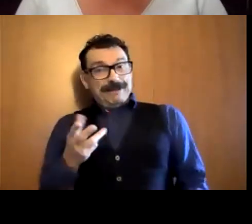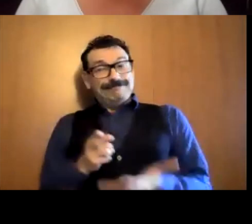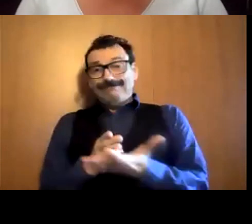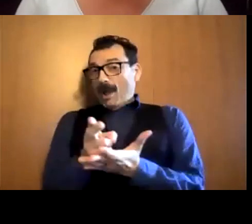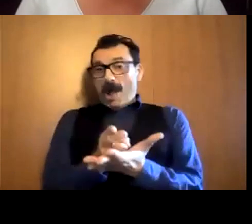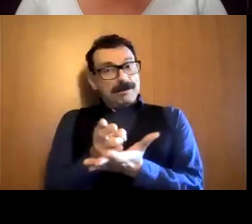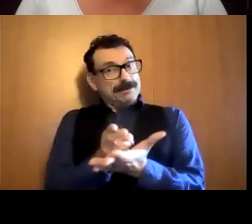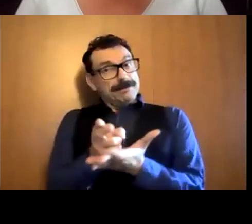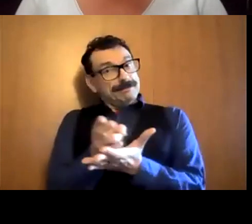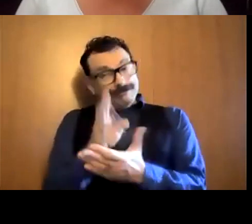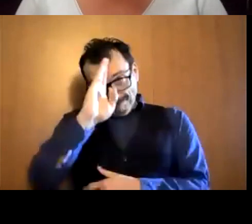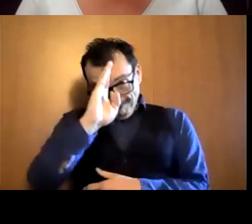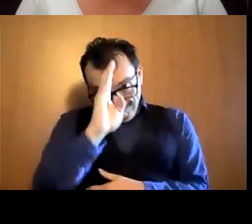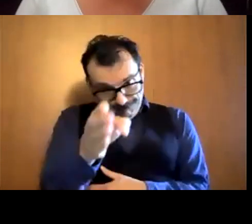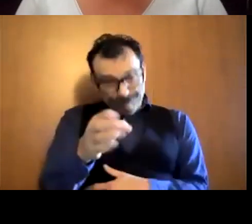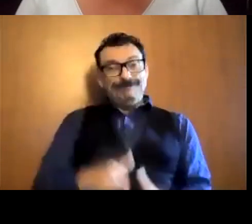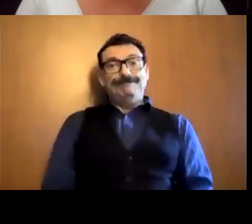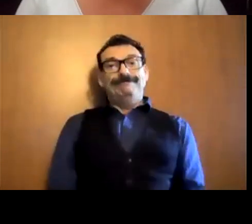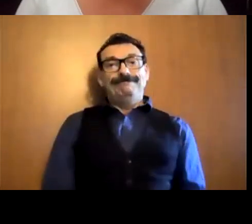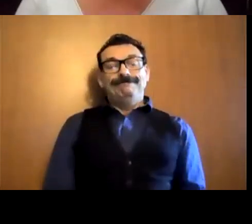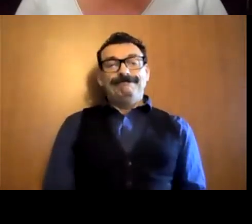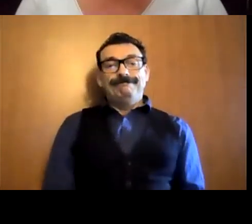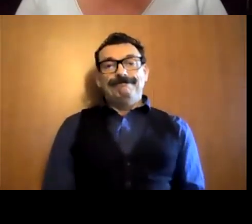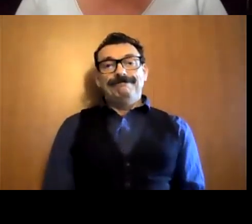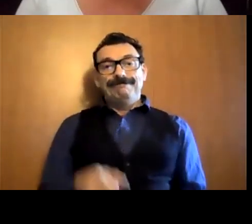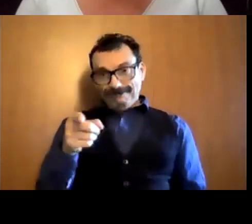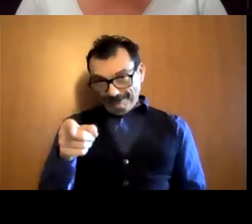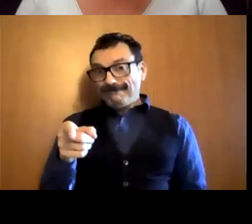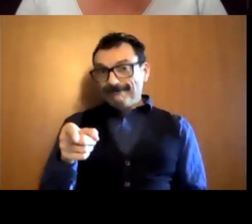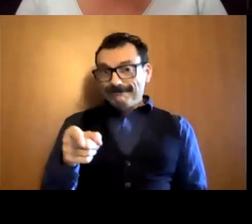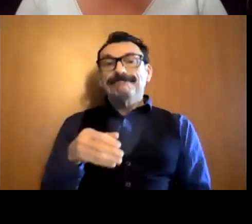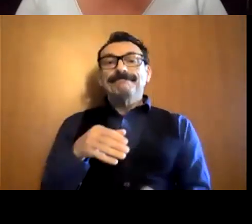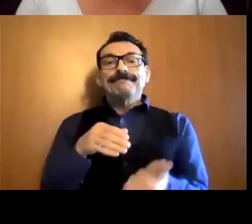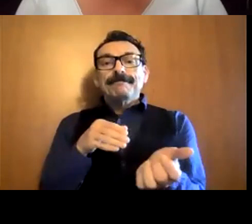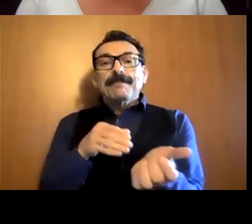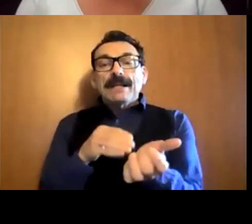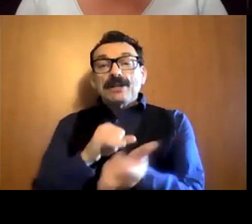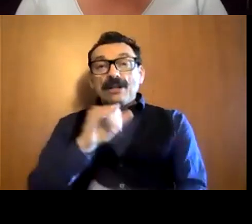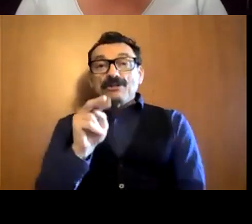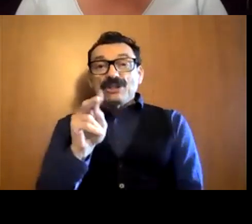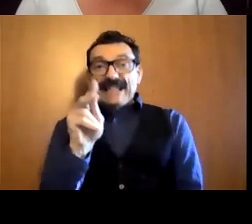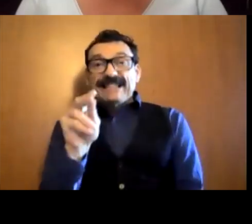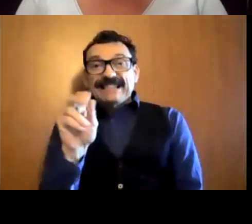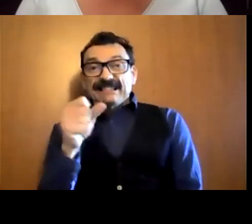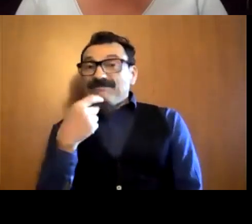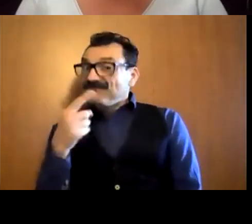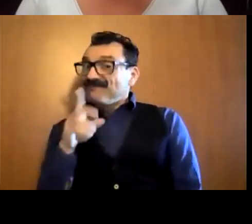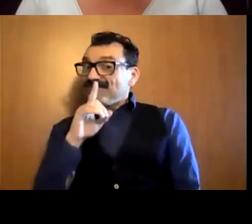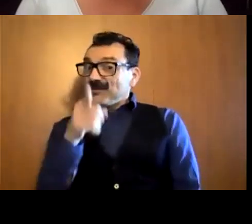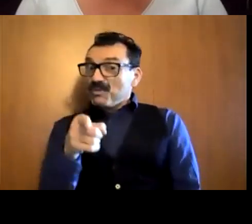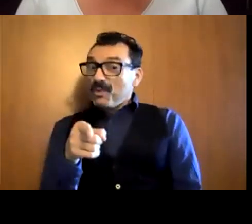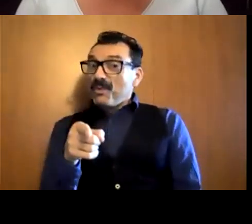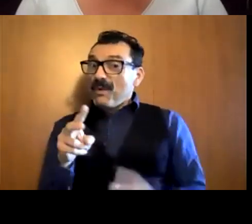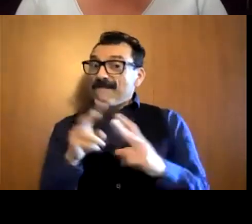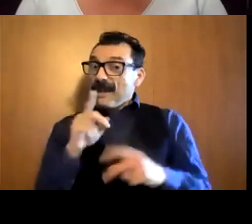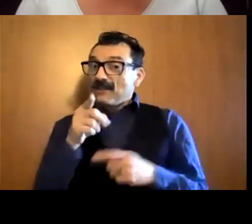Right. So, yeah. That's a very true answer. So next question, are we still